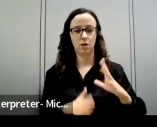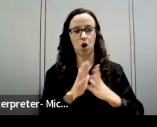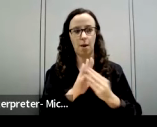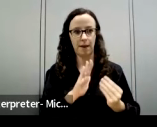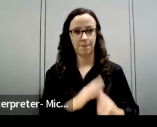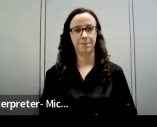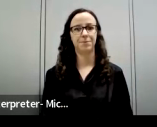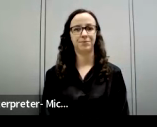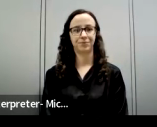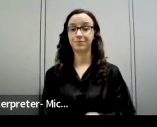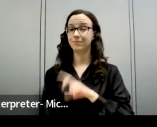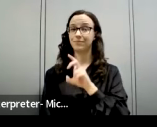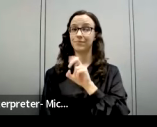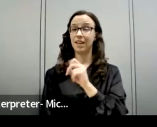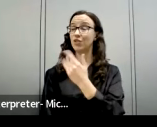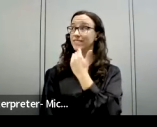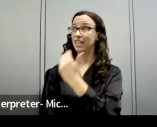Thank you.